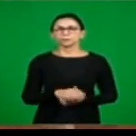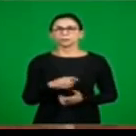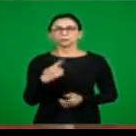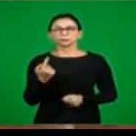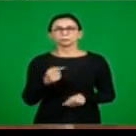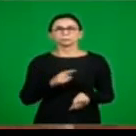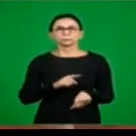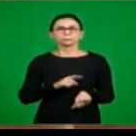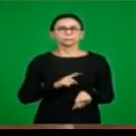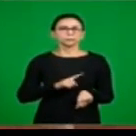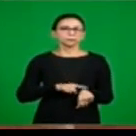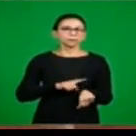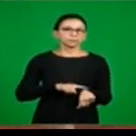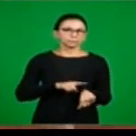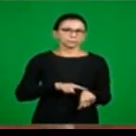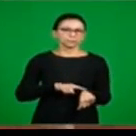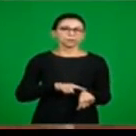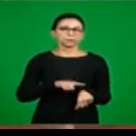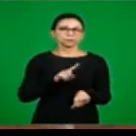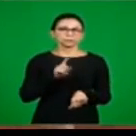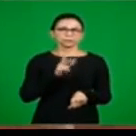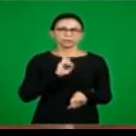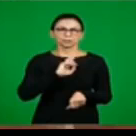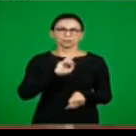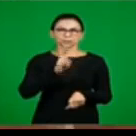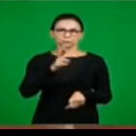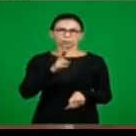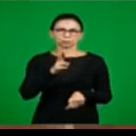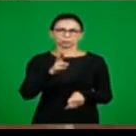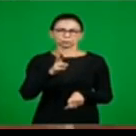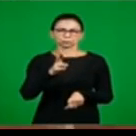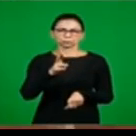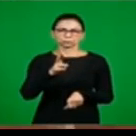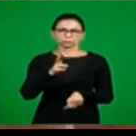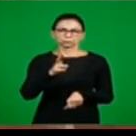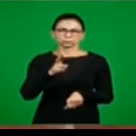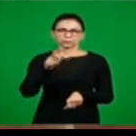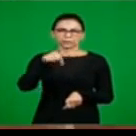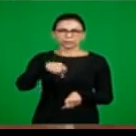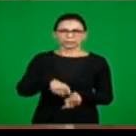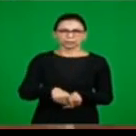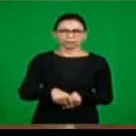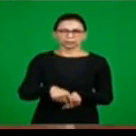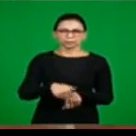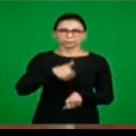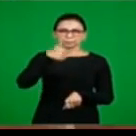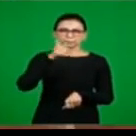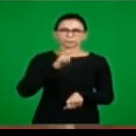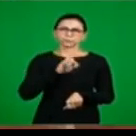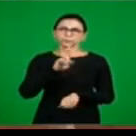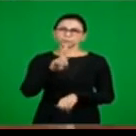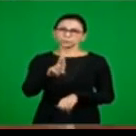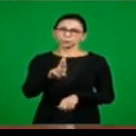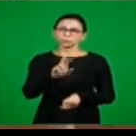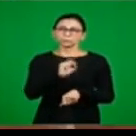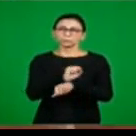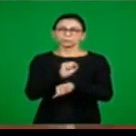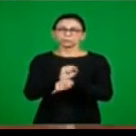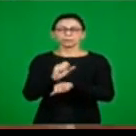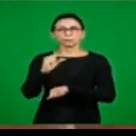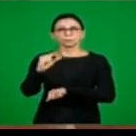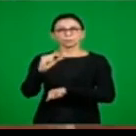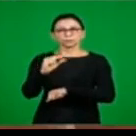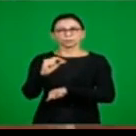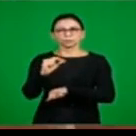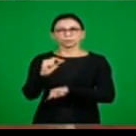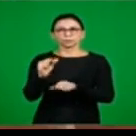going to give a little time for you, for the brethren, to answer there, and those who are here also. If the ones here answer first, we're going to